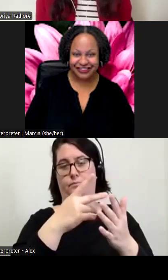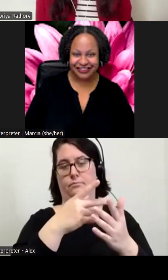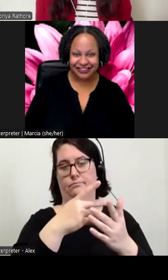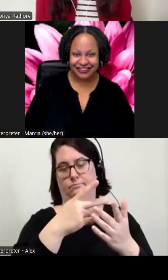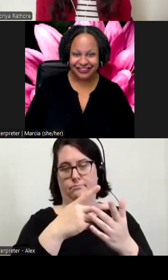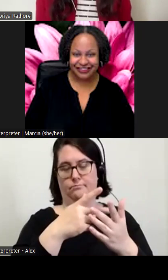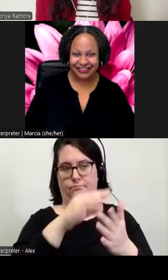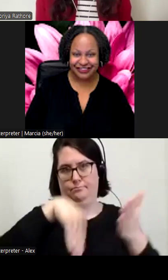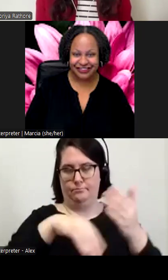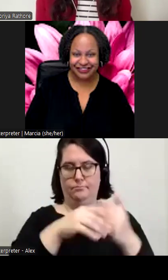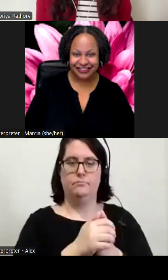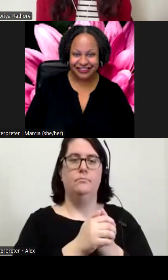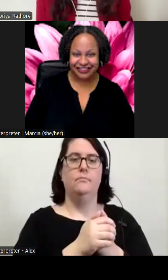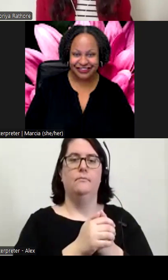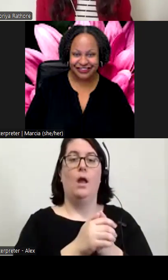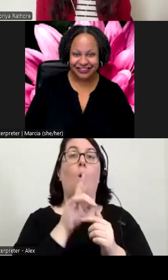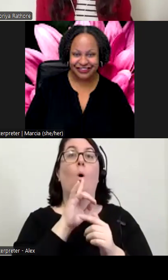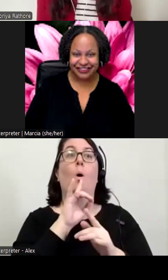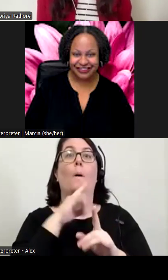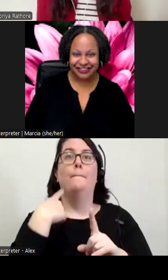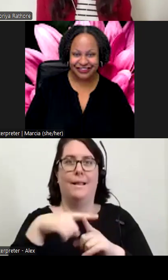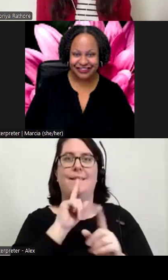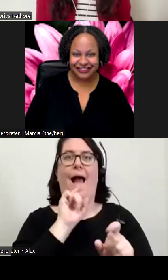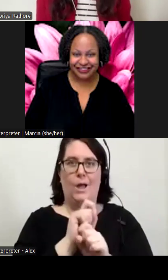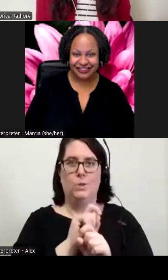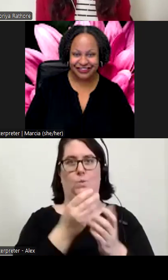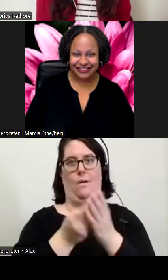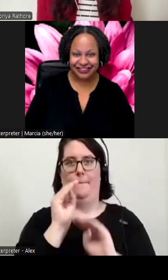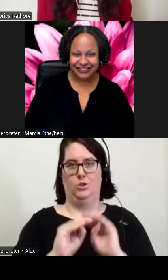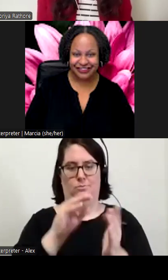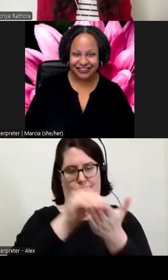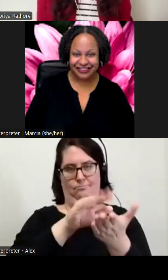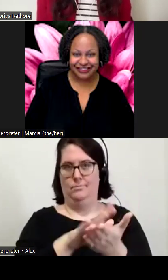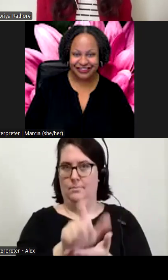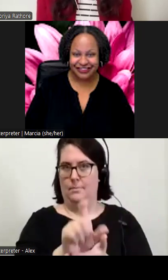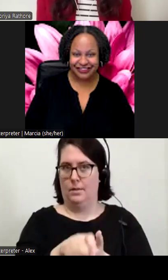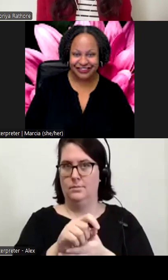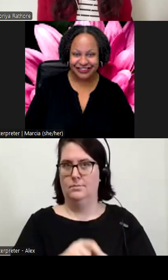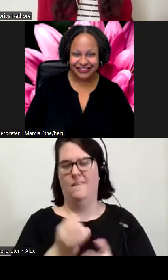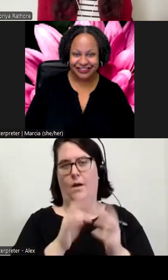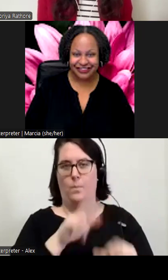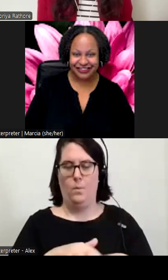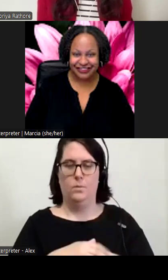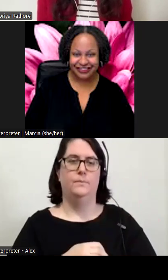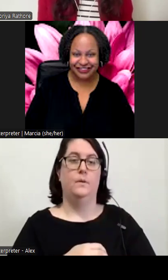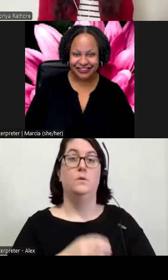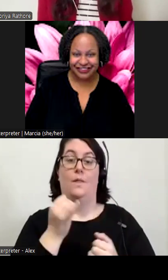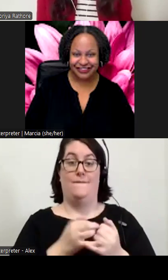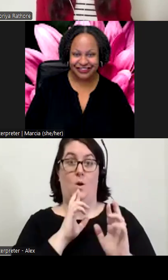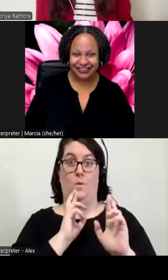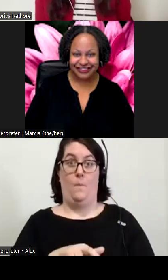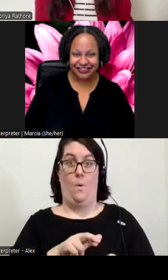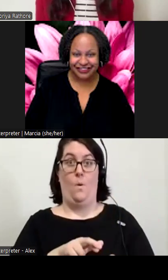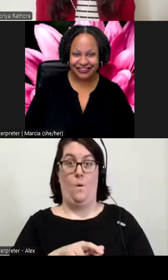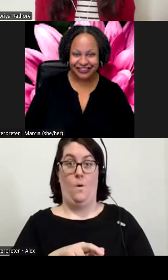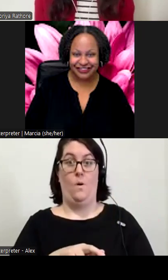submit the actuals budget so we can see what you spent the grant funds on. You must submit the final report before you can